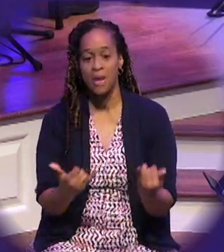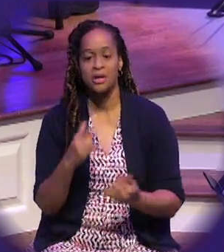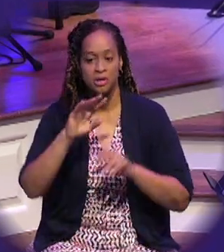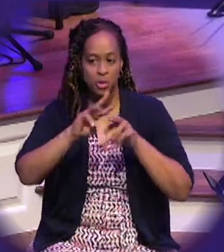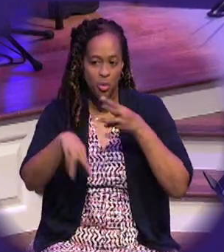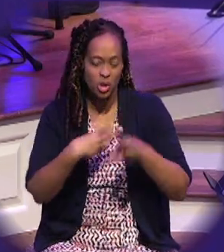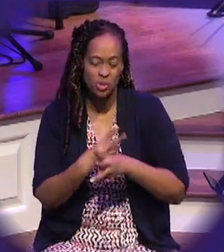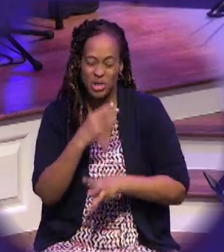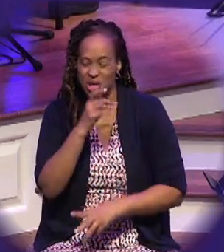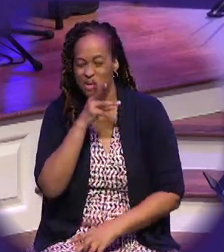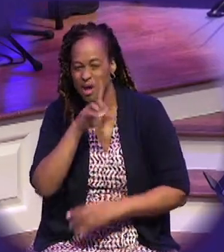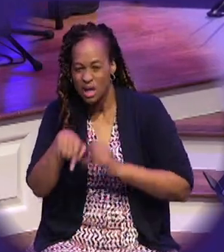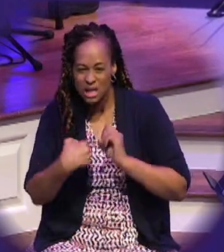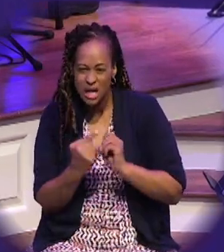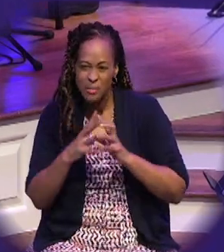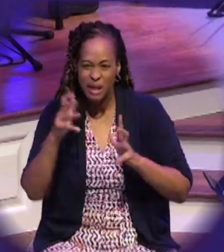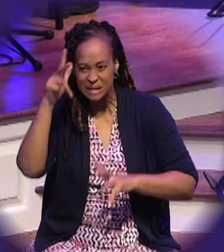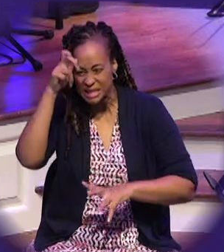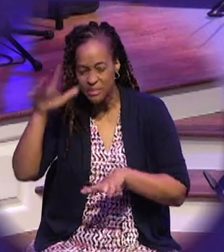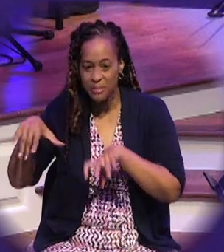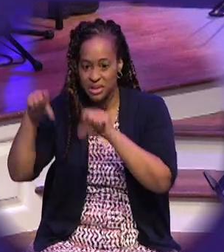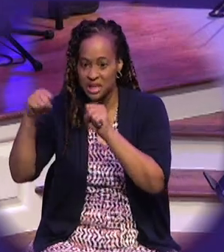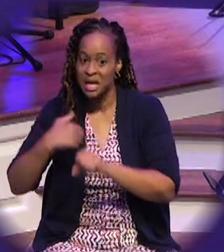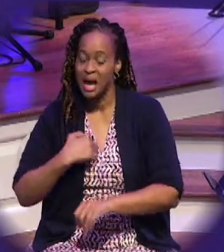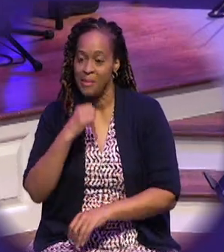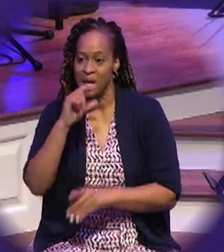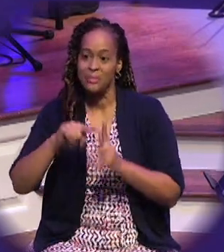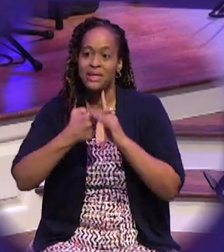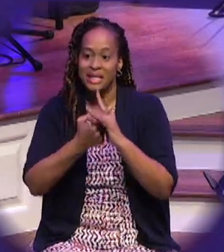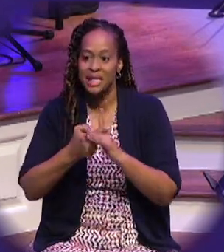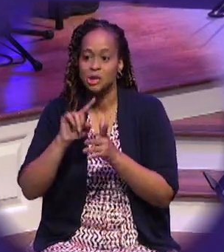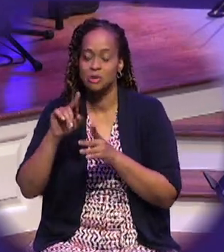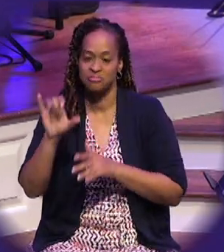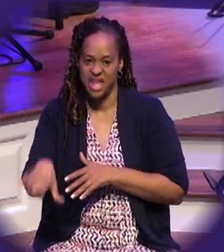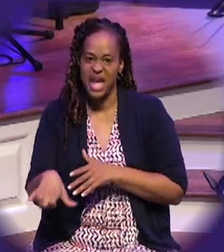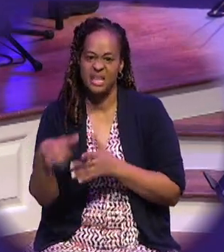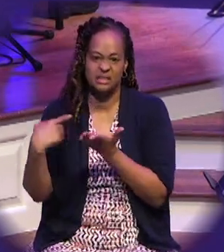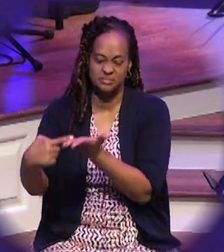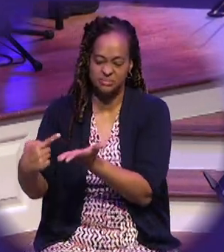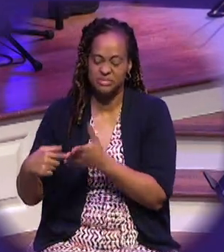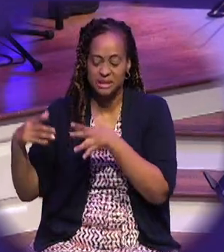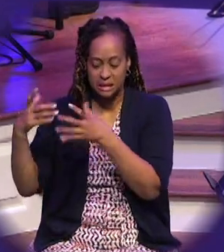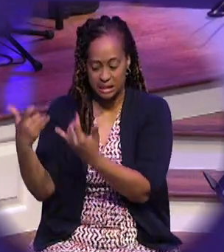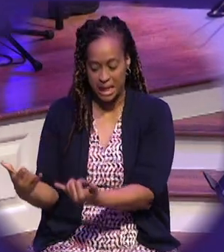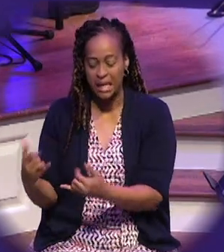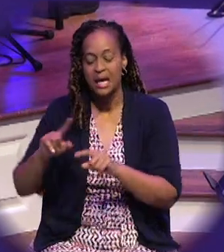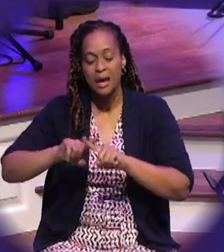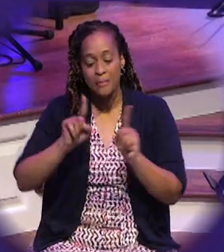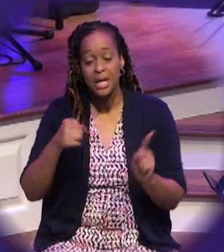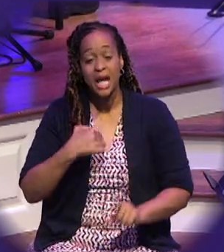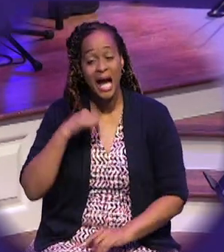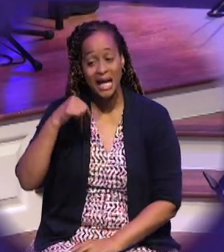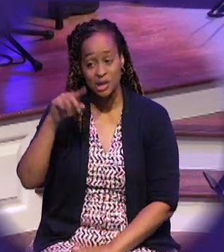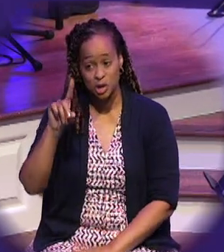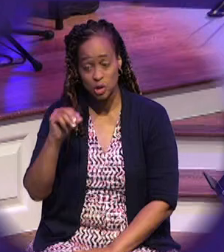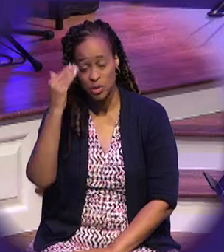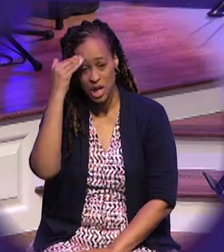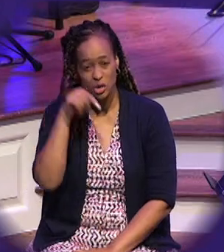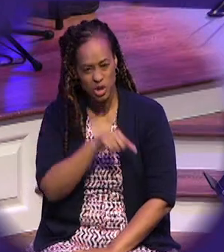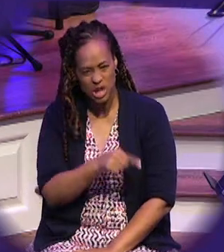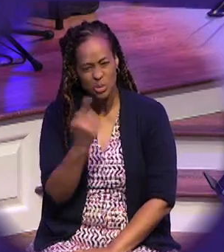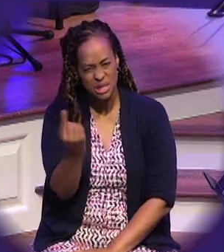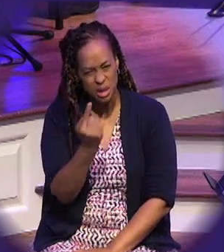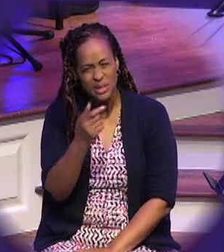don't talk a lot about demon possession, and I'm not going to begin to jump in to that can of worms today, but I do know that she was someone